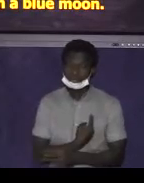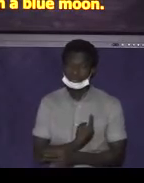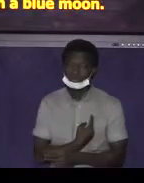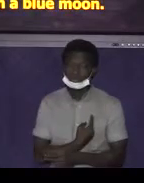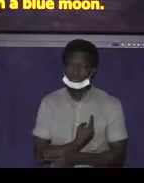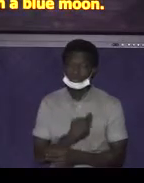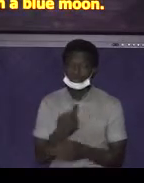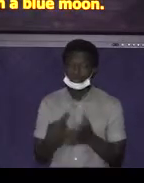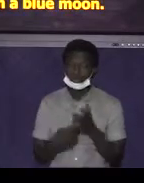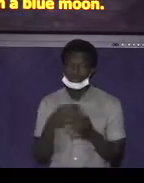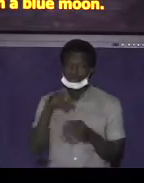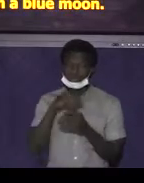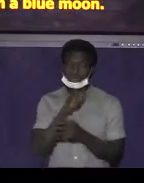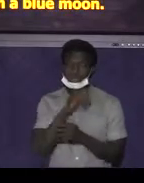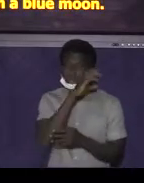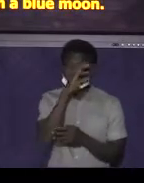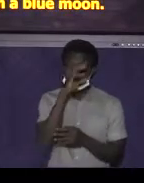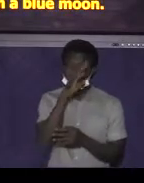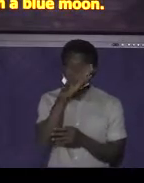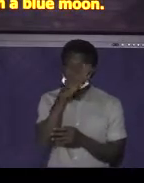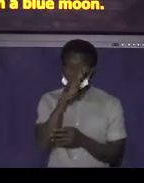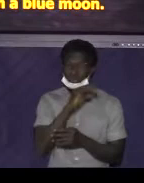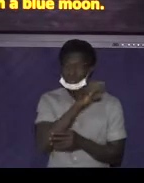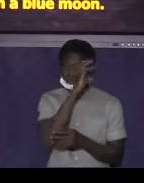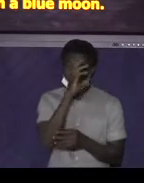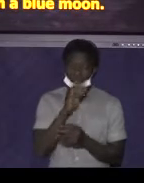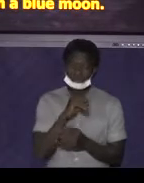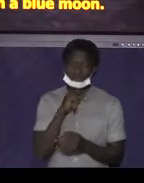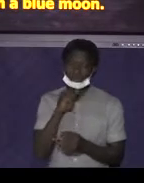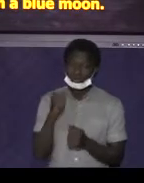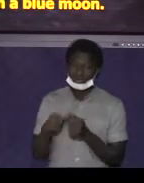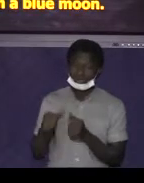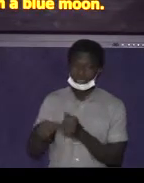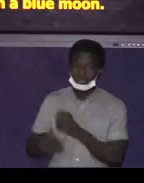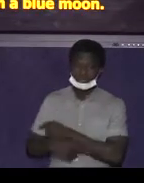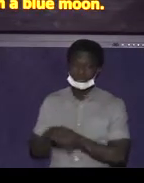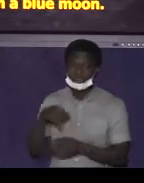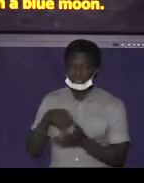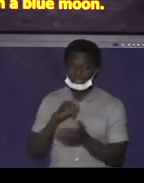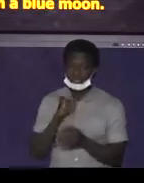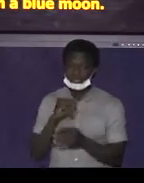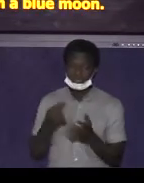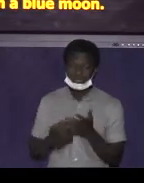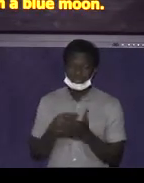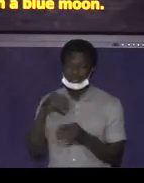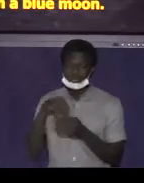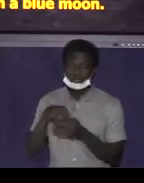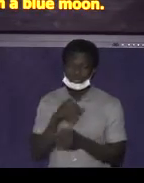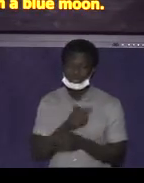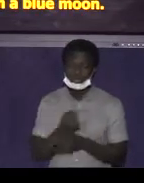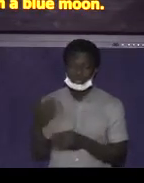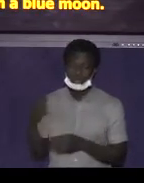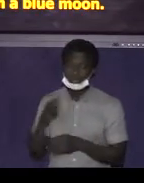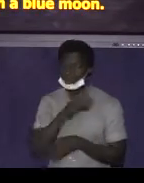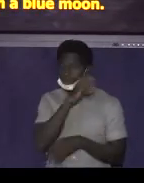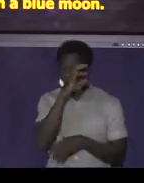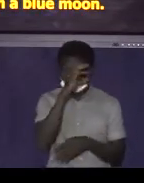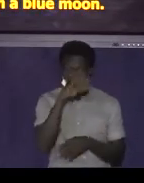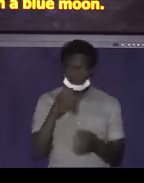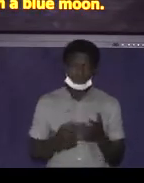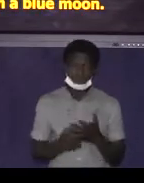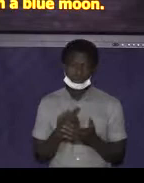She visits us once in a blue moon. That means she doesn't visit us every day. It is once in a blue moon. It